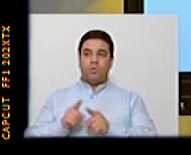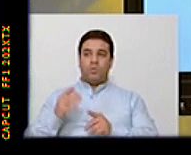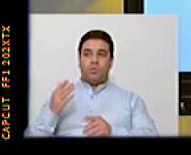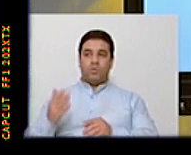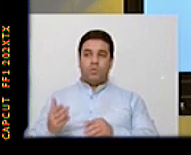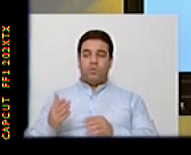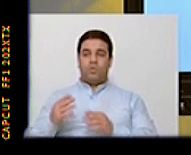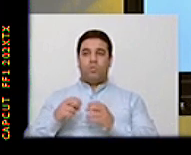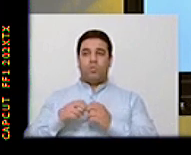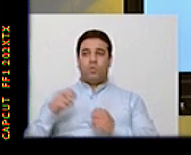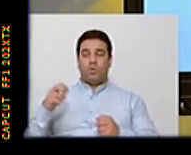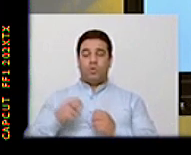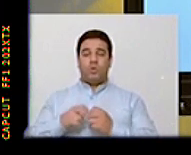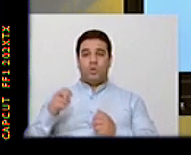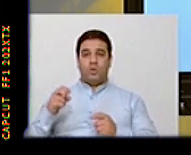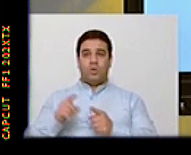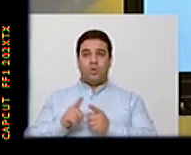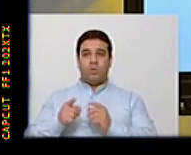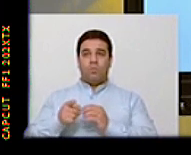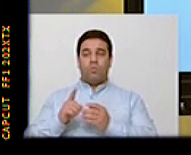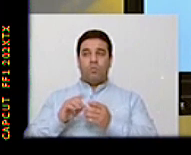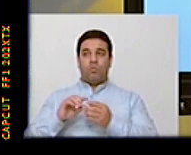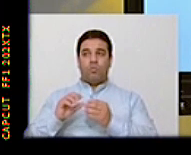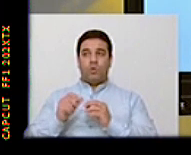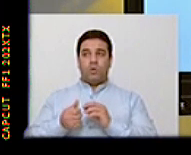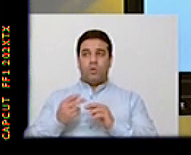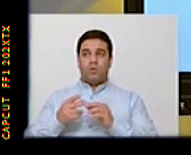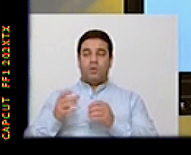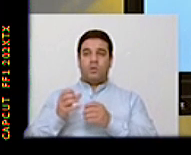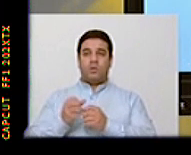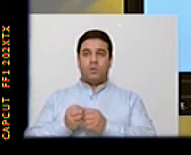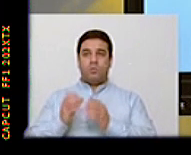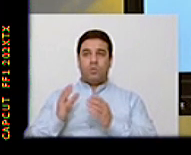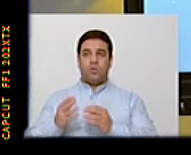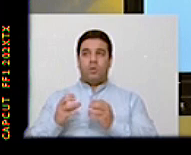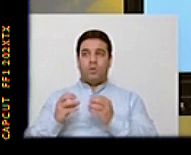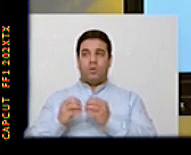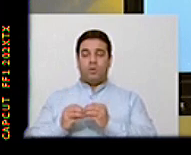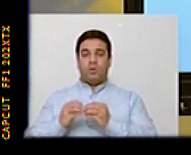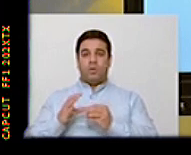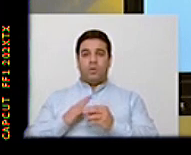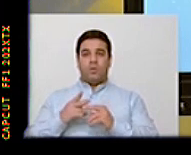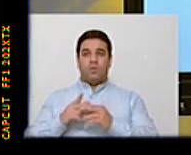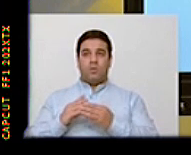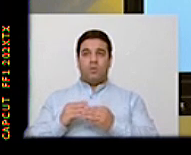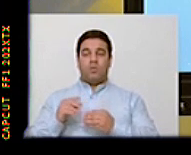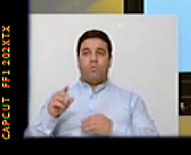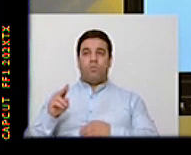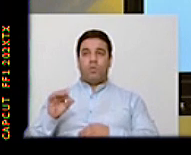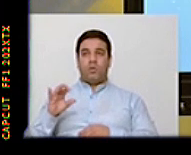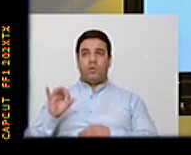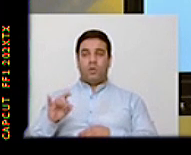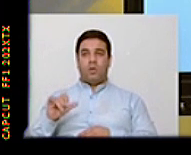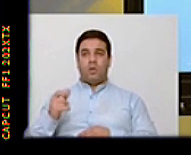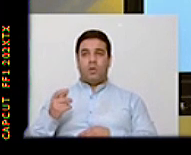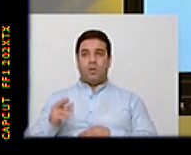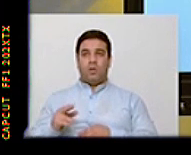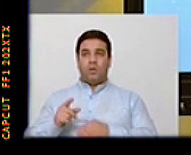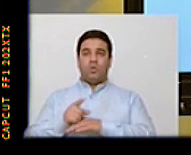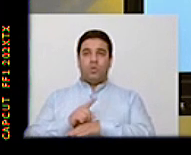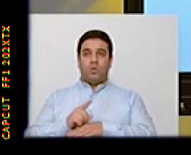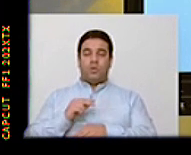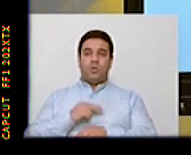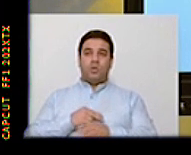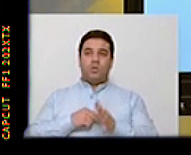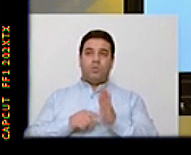soatlarni pruzhinasini buraladi va u siqib qo'yiladi. Siqilgan pruzhinaning potensial energiyasi soatni